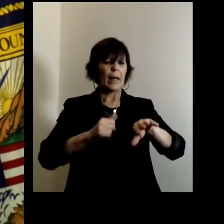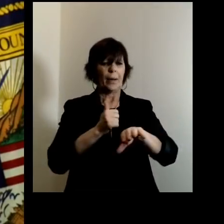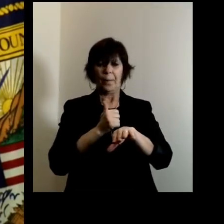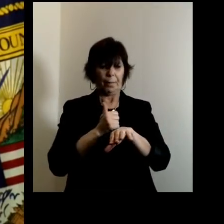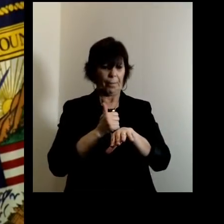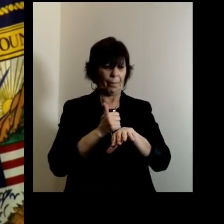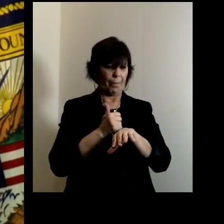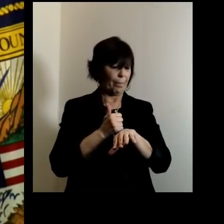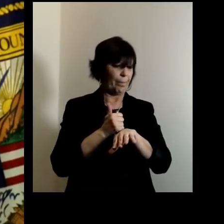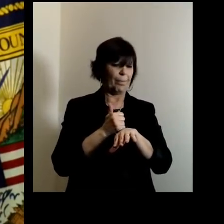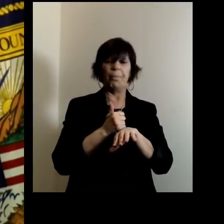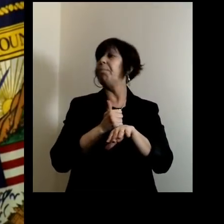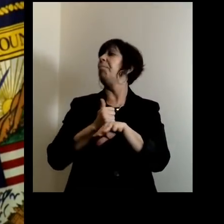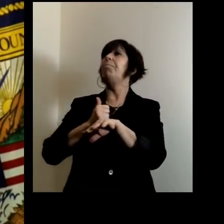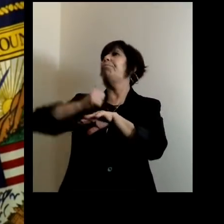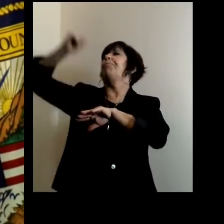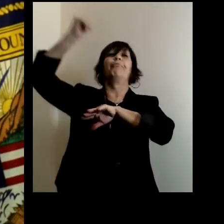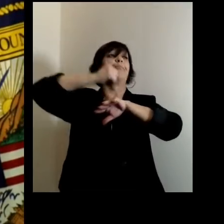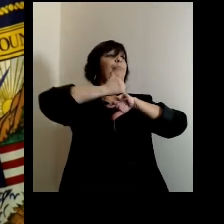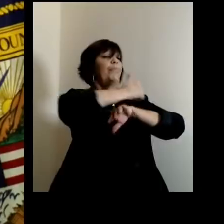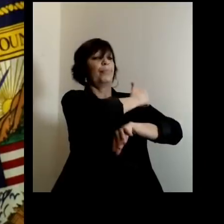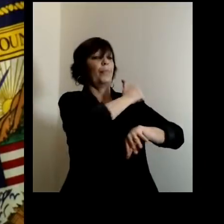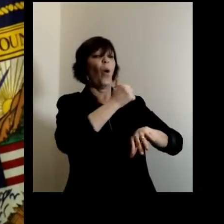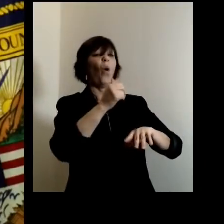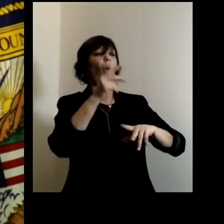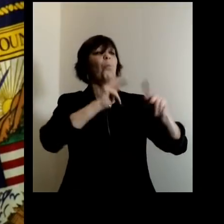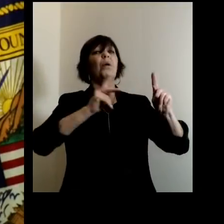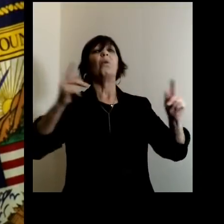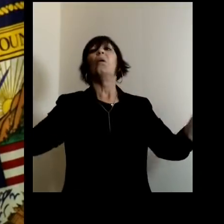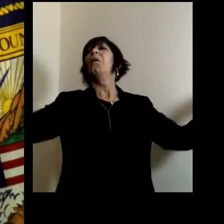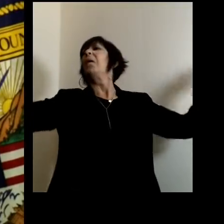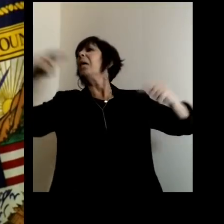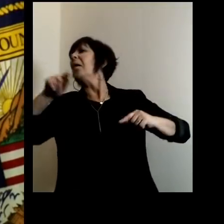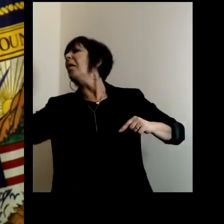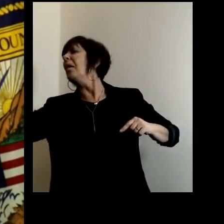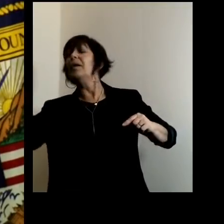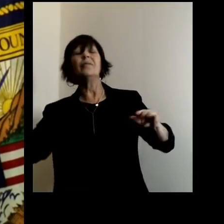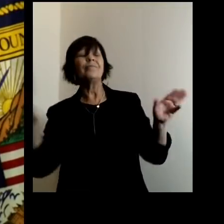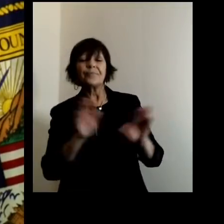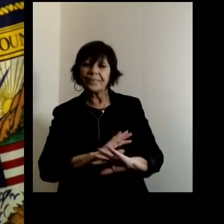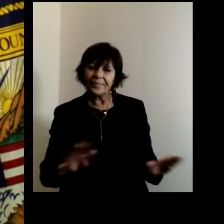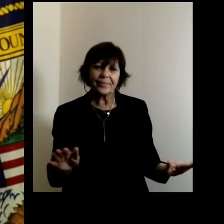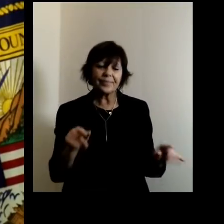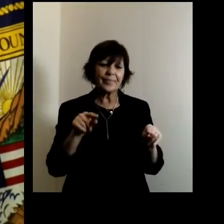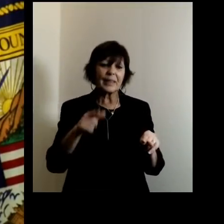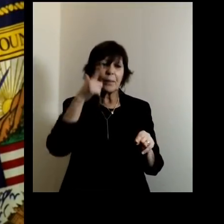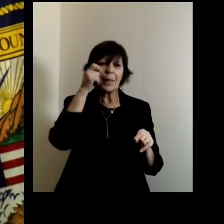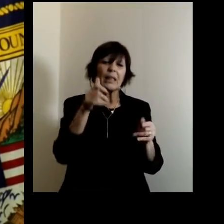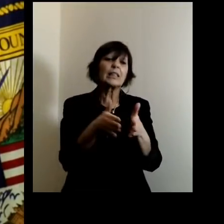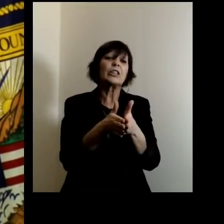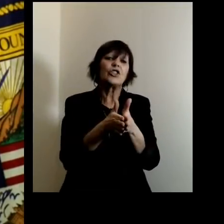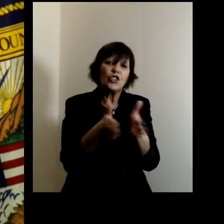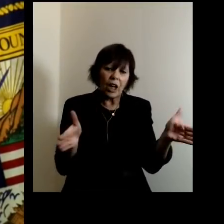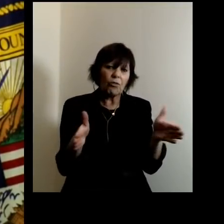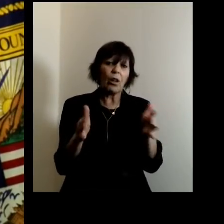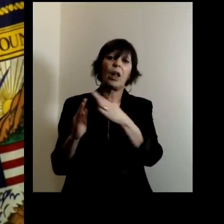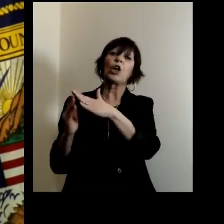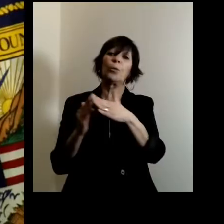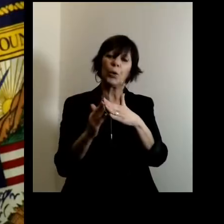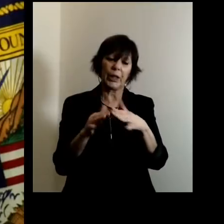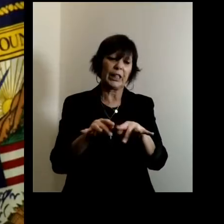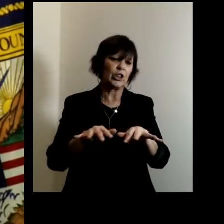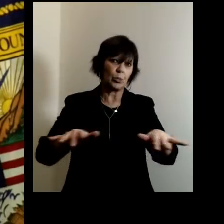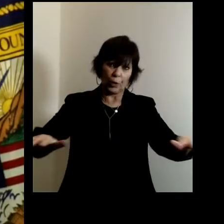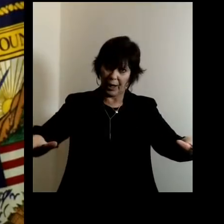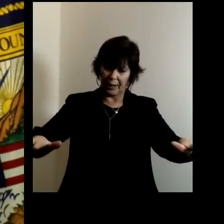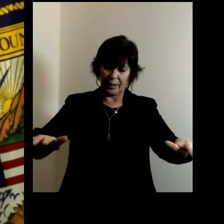else and say, oh, the people who came in from Cayuga County are the result of it. This is because of general community spread in Erie County. So